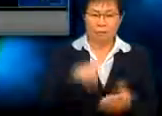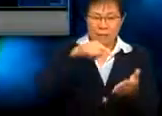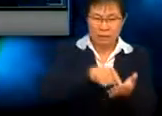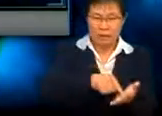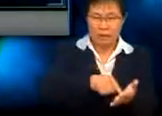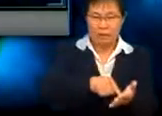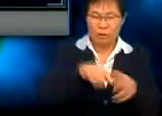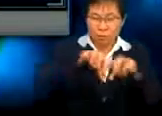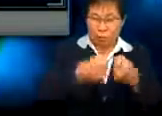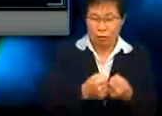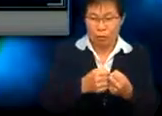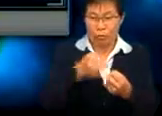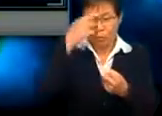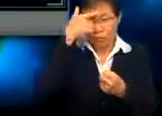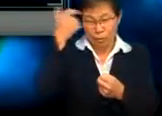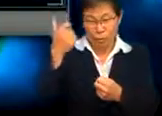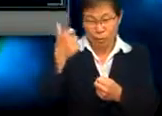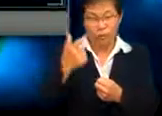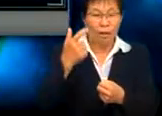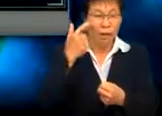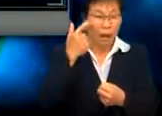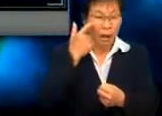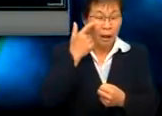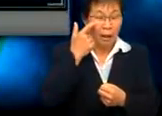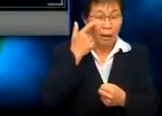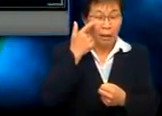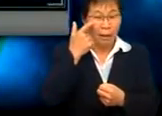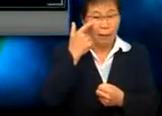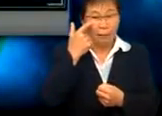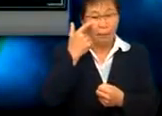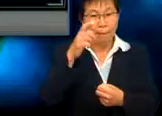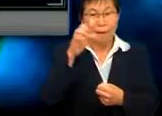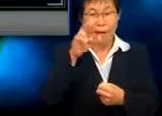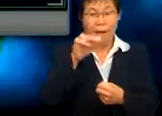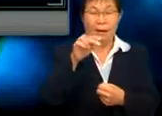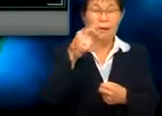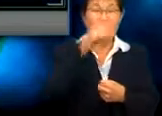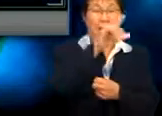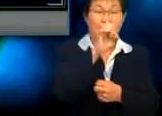This defect is due to eye lens being too thick.